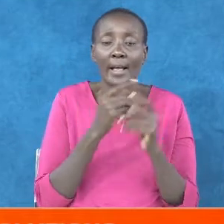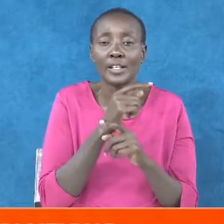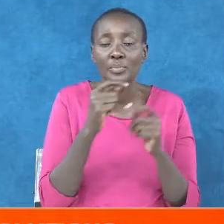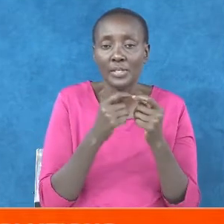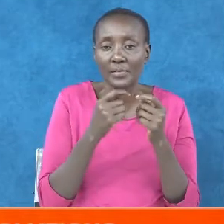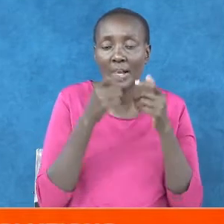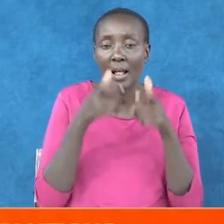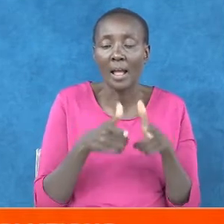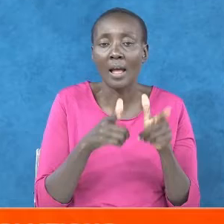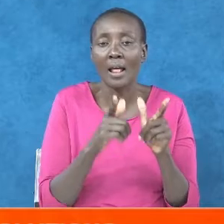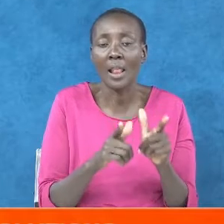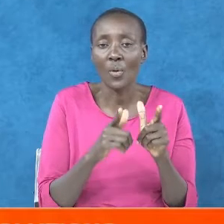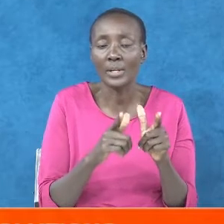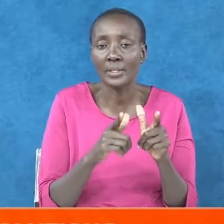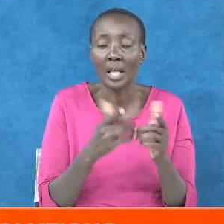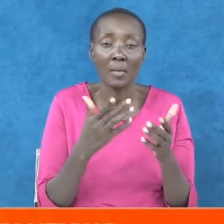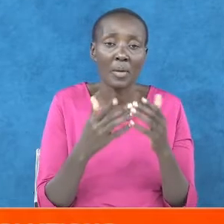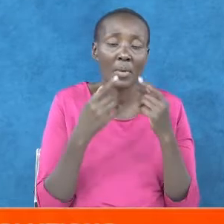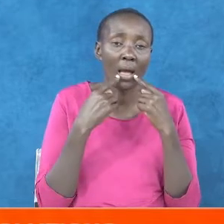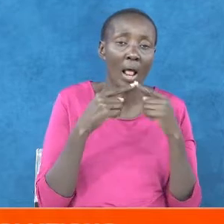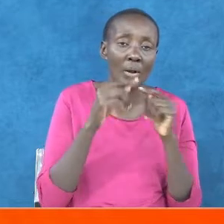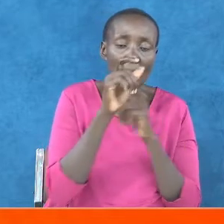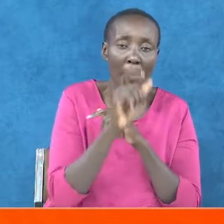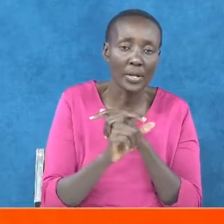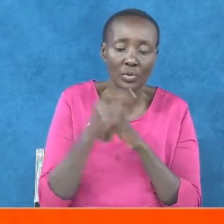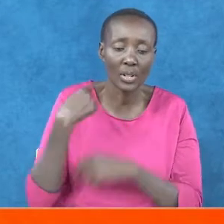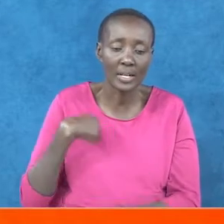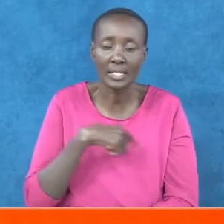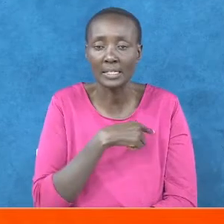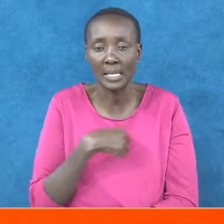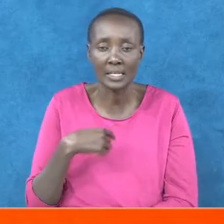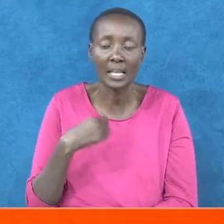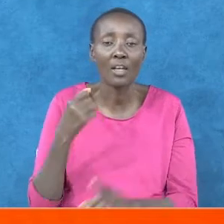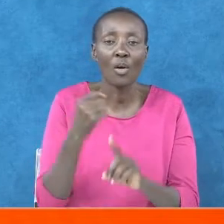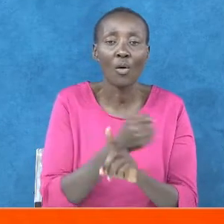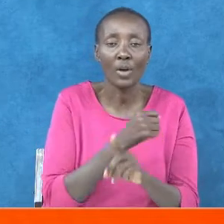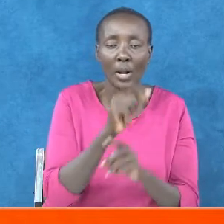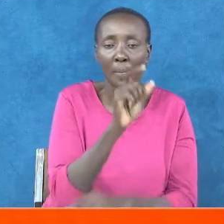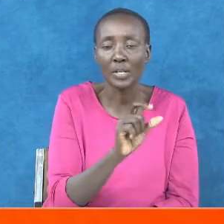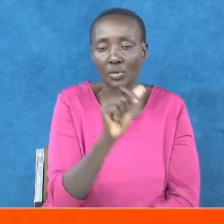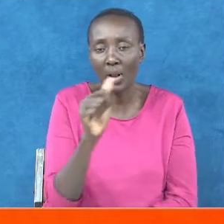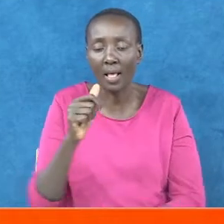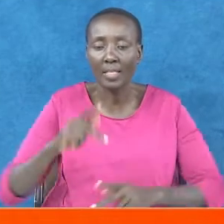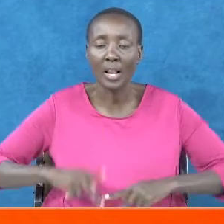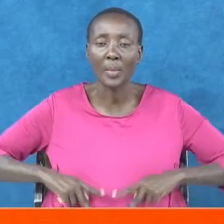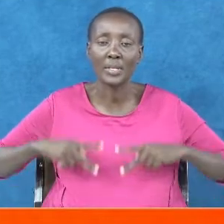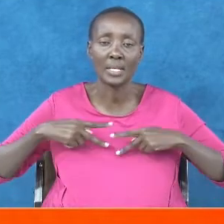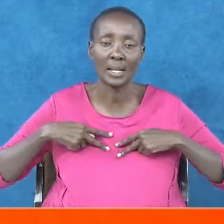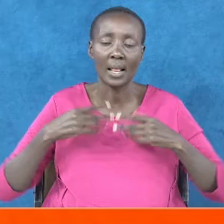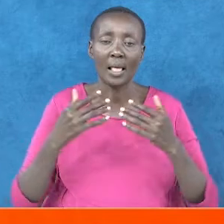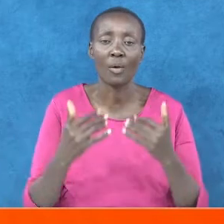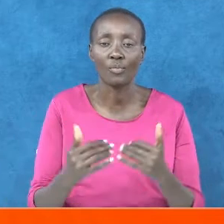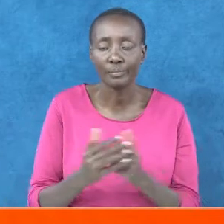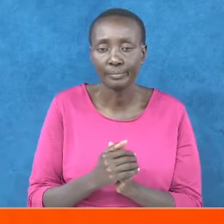provisions that have been given, and a sentence that has been given to a person who's found guilty of assaulting someone else physically in this case.